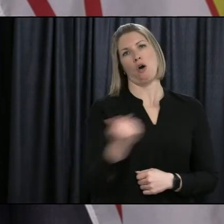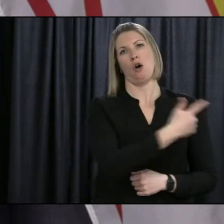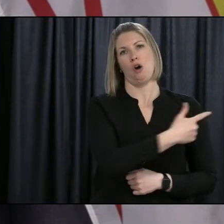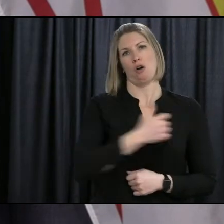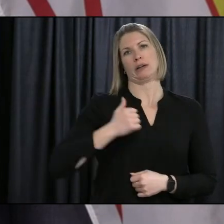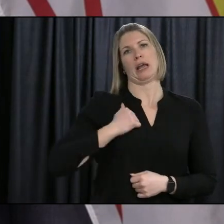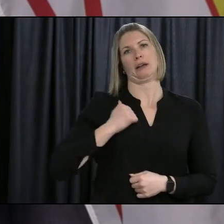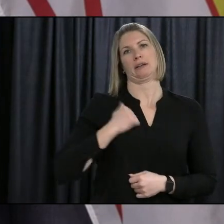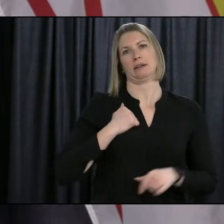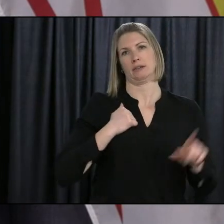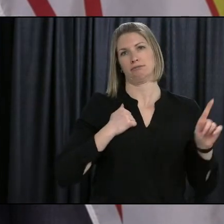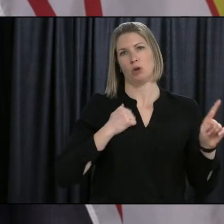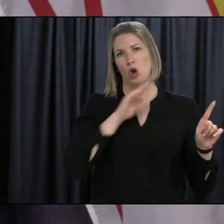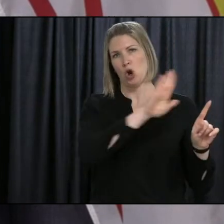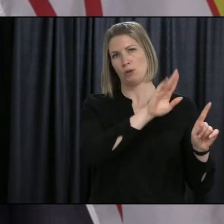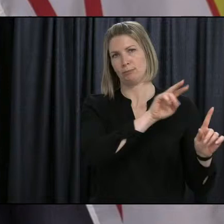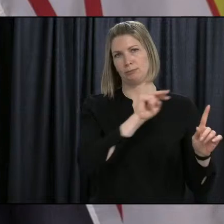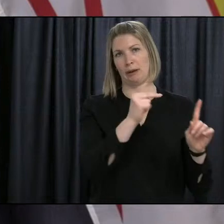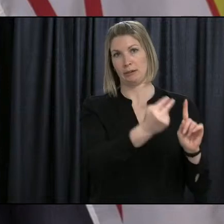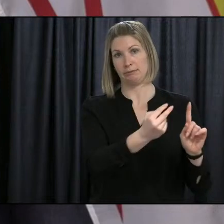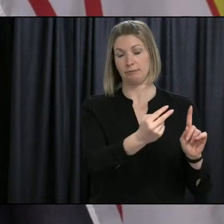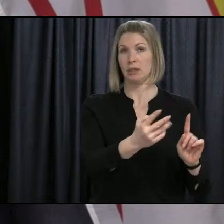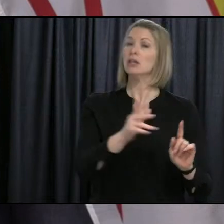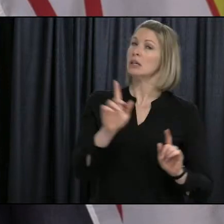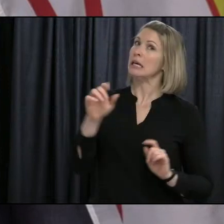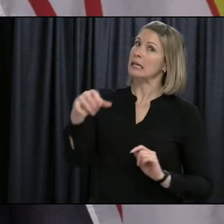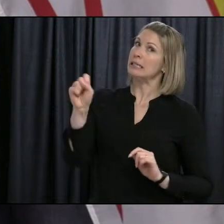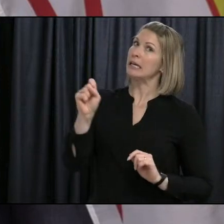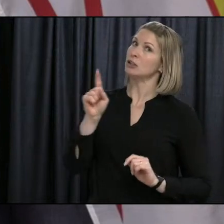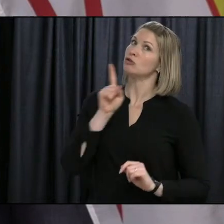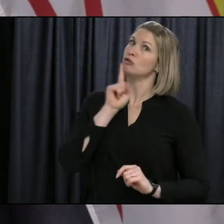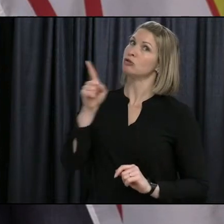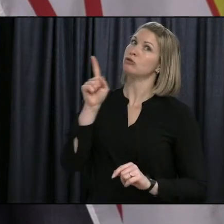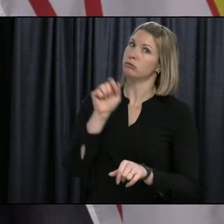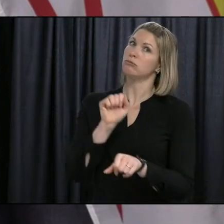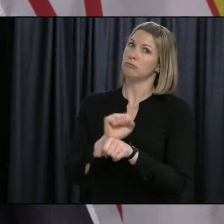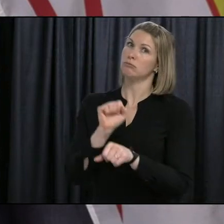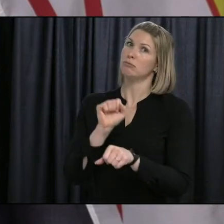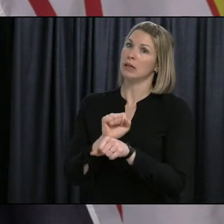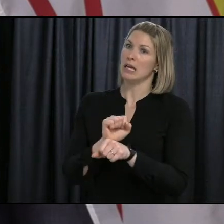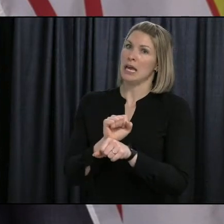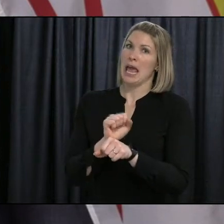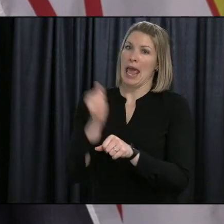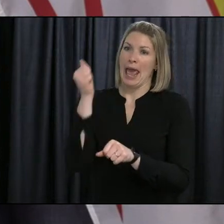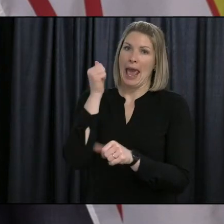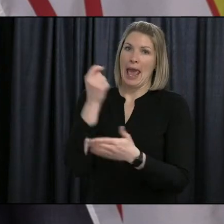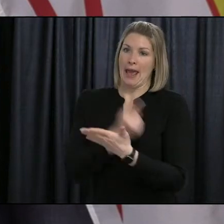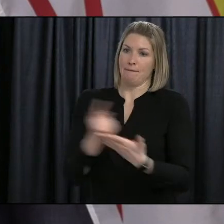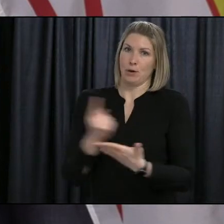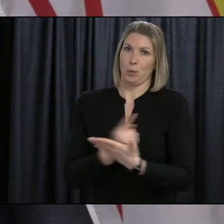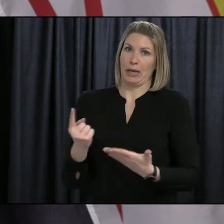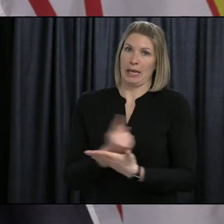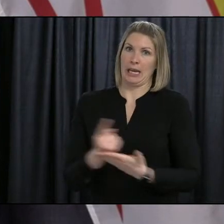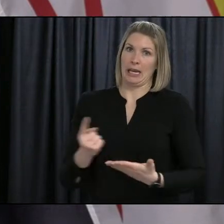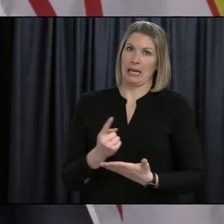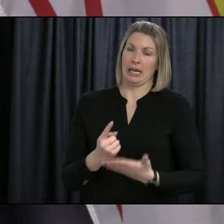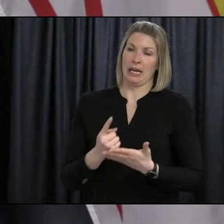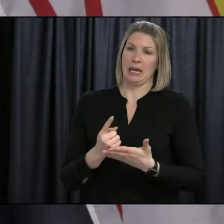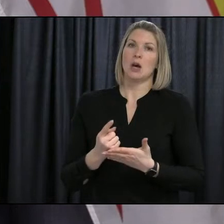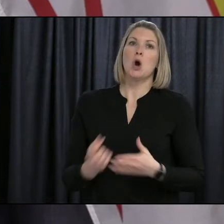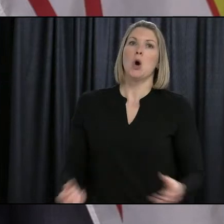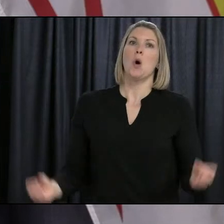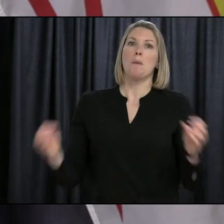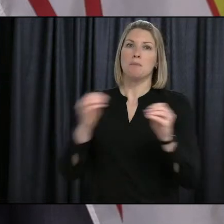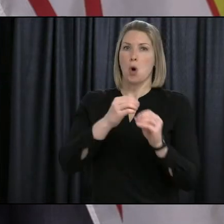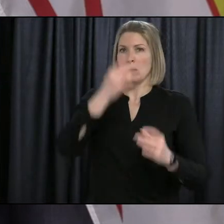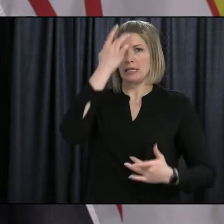have seen reduced every week, a reduced number of cases being reported. So